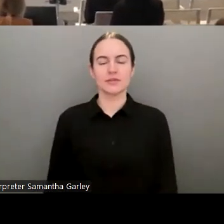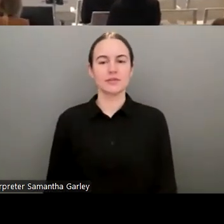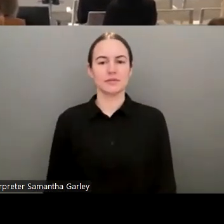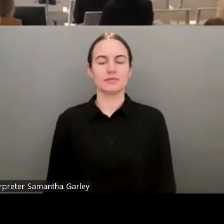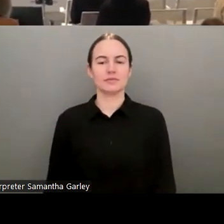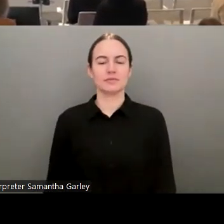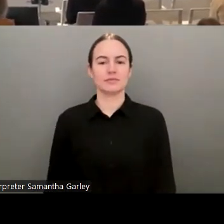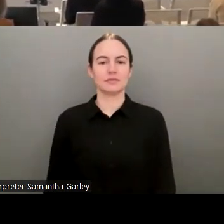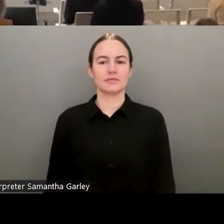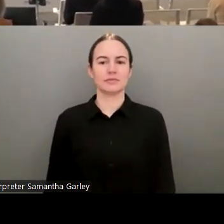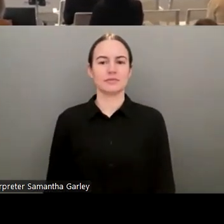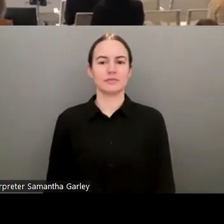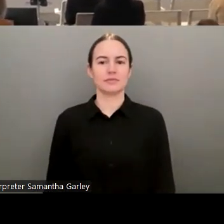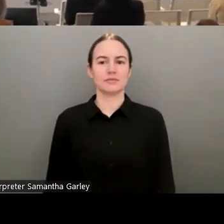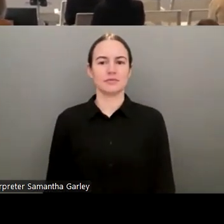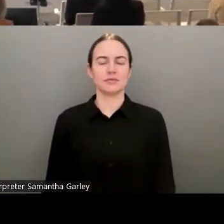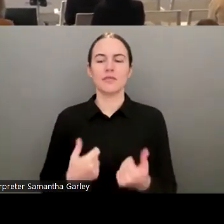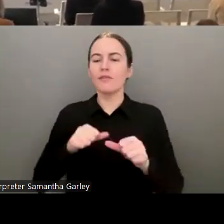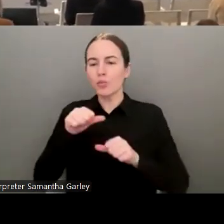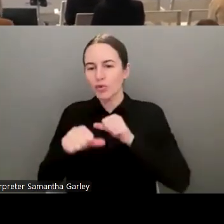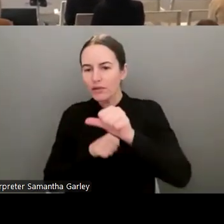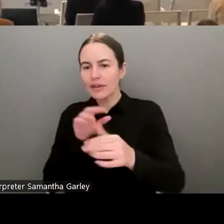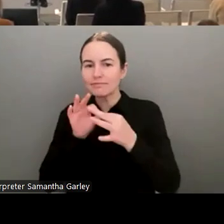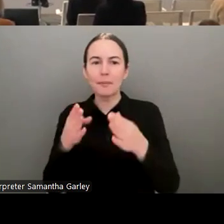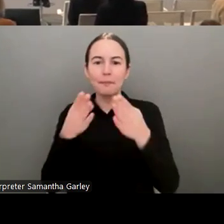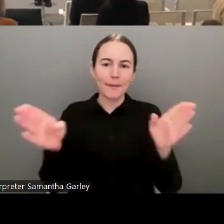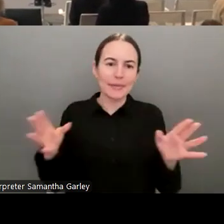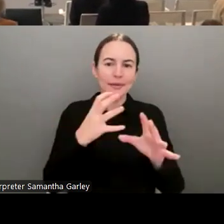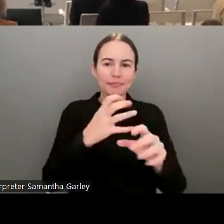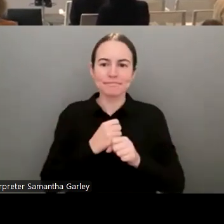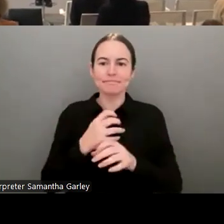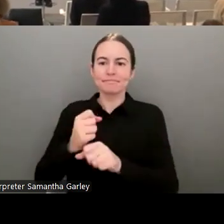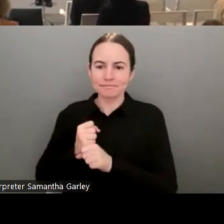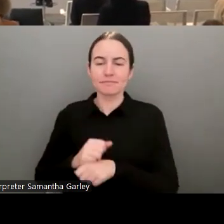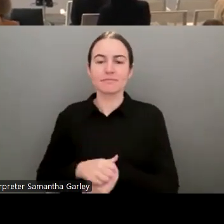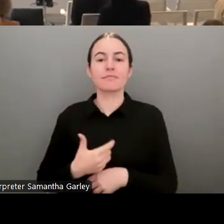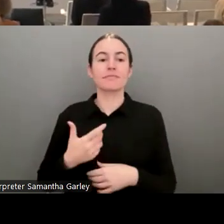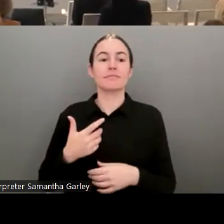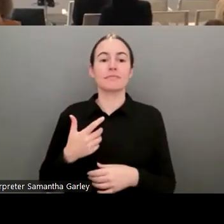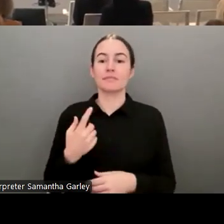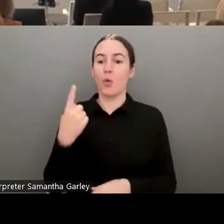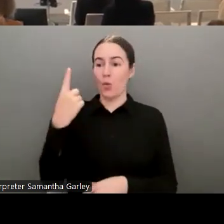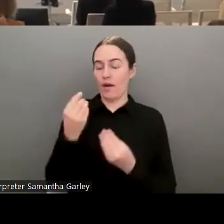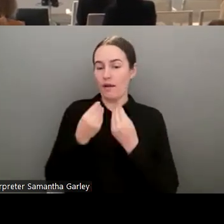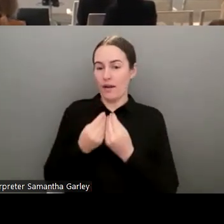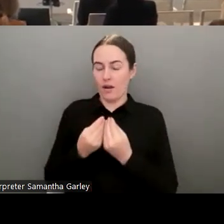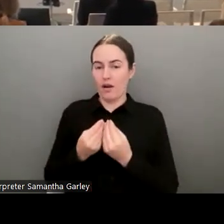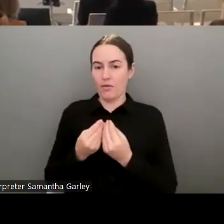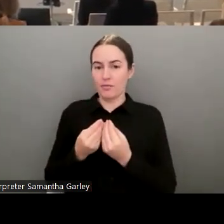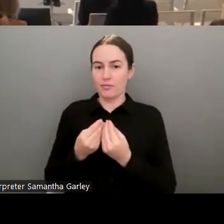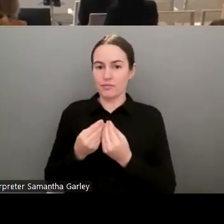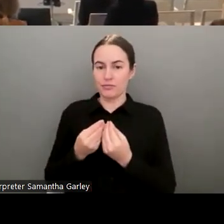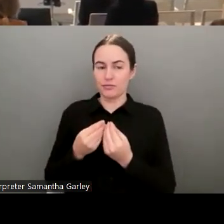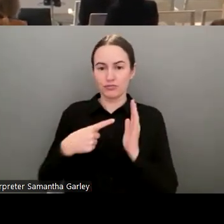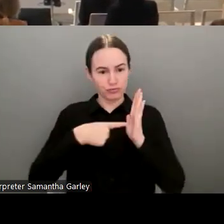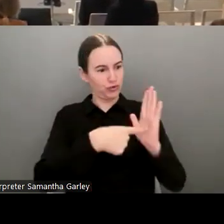we have public procurement processes, and because certification is one way to show that